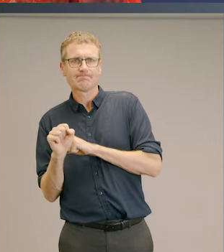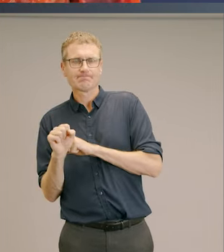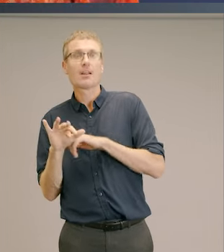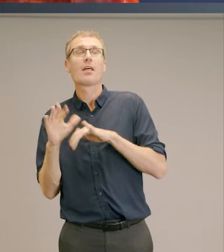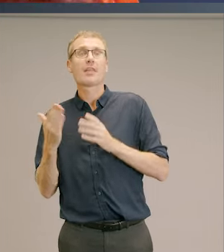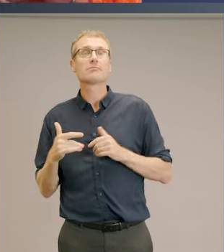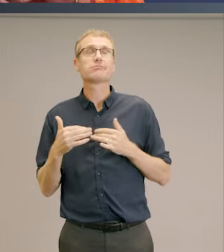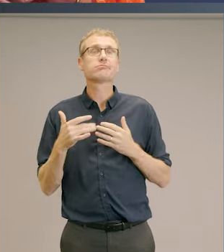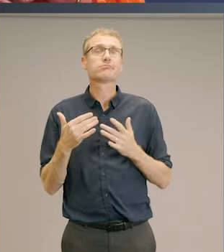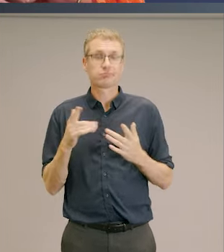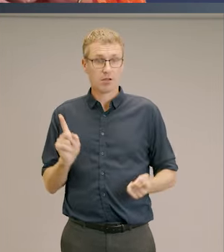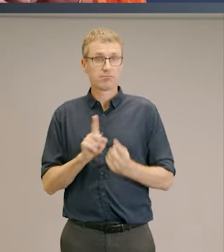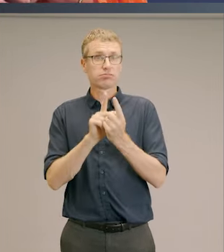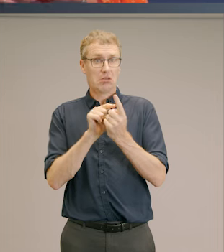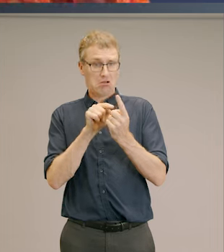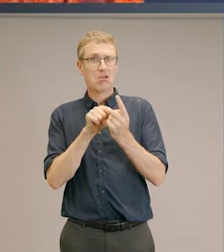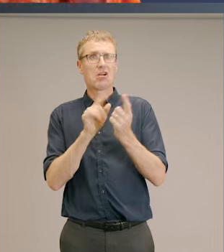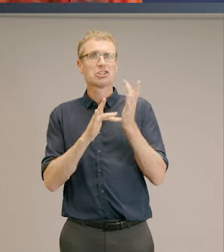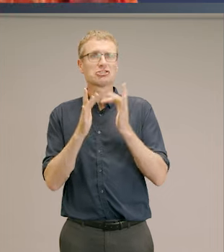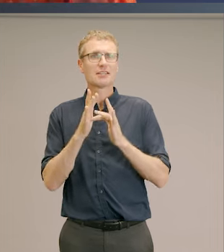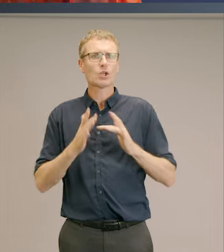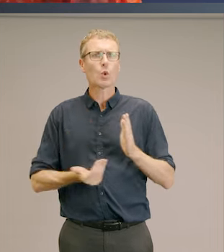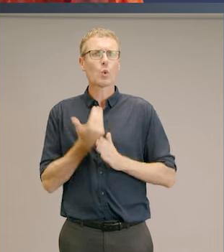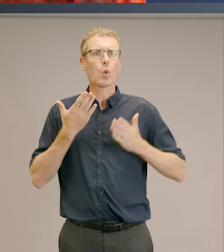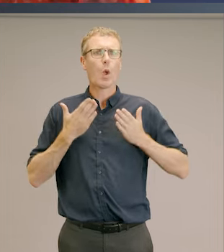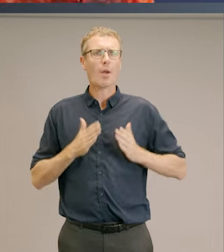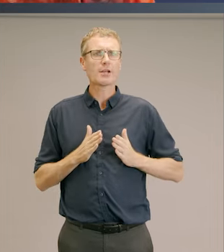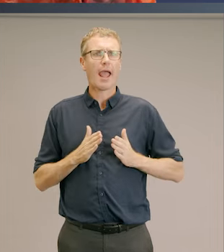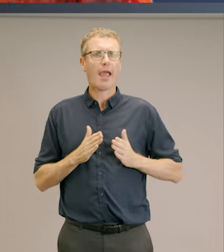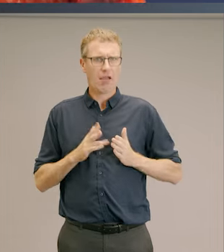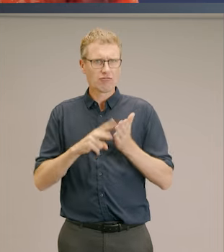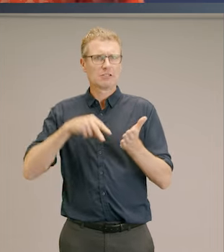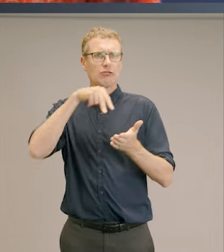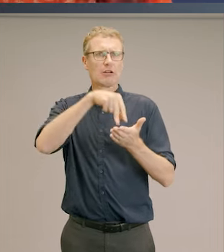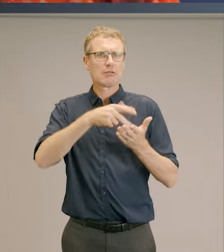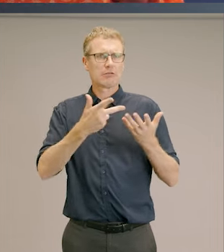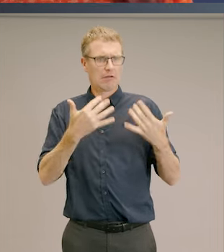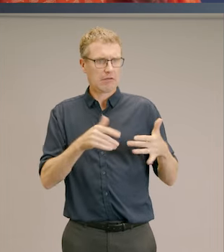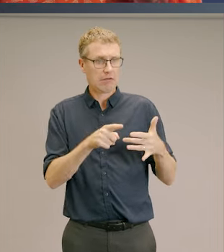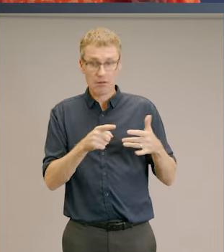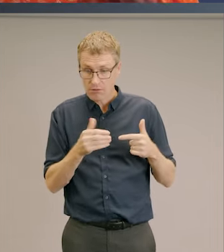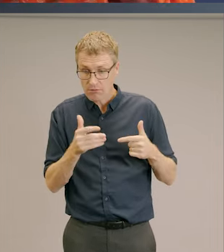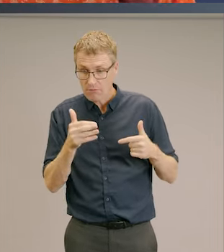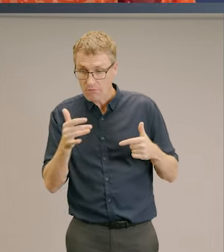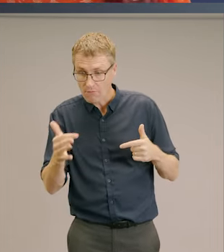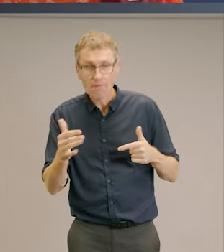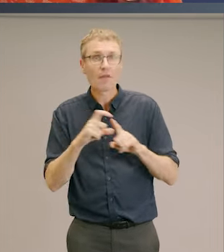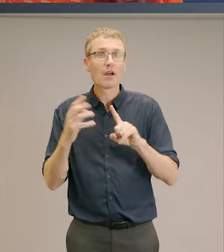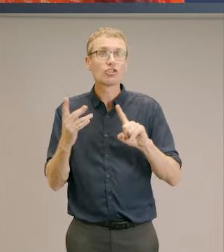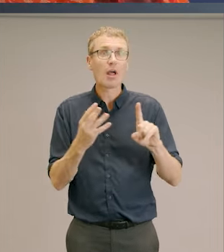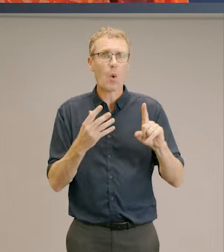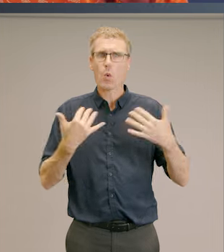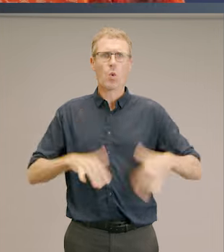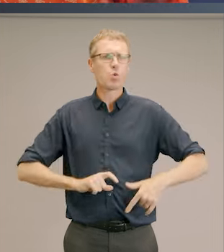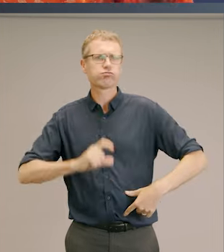all there behind locked doors. Then they encountered the resurrected Jesus. And within a few weeks, they are the